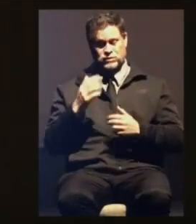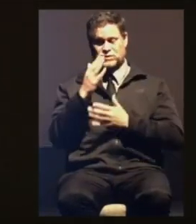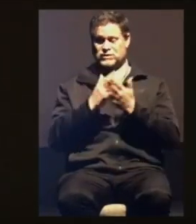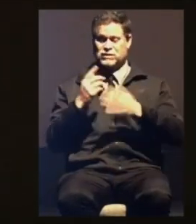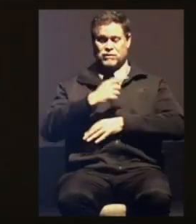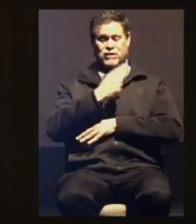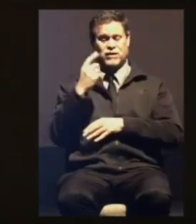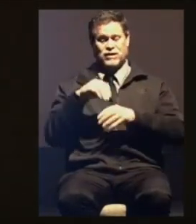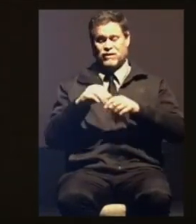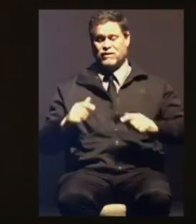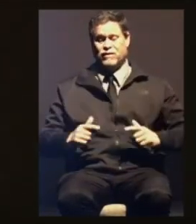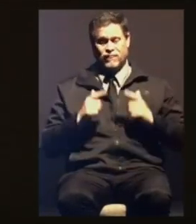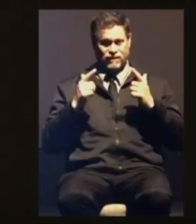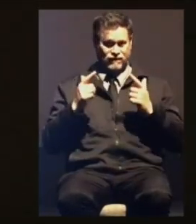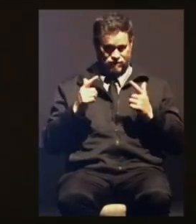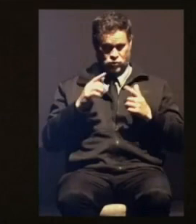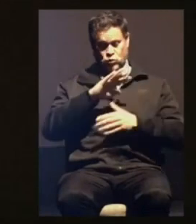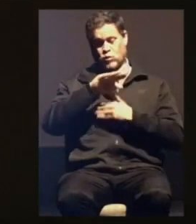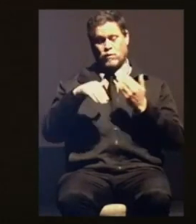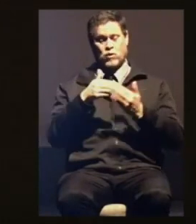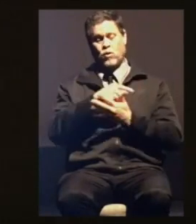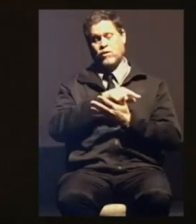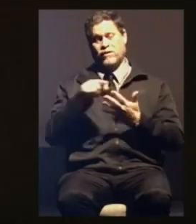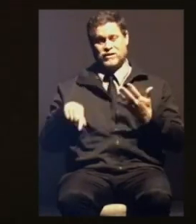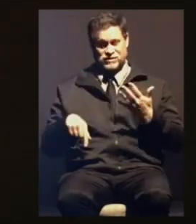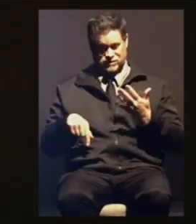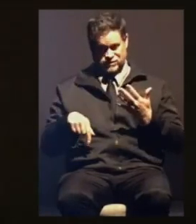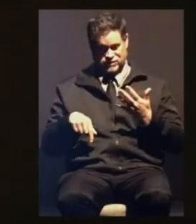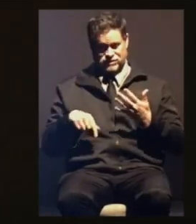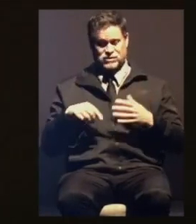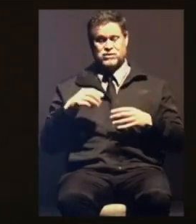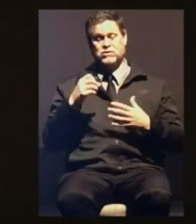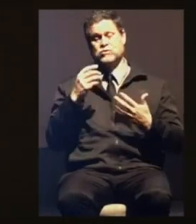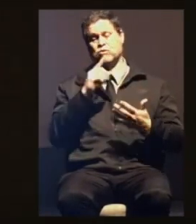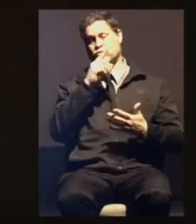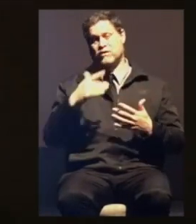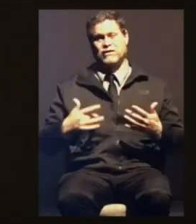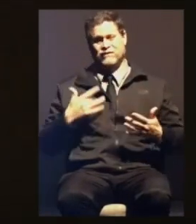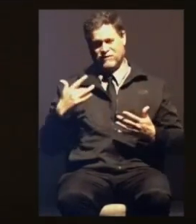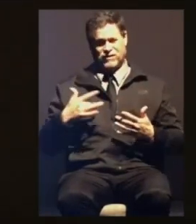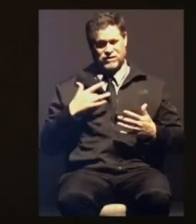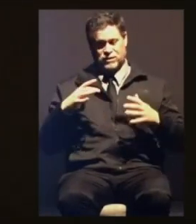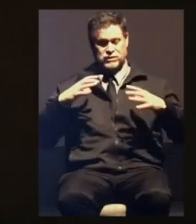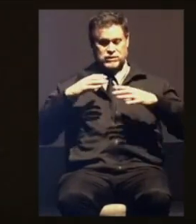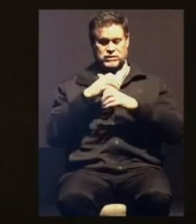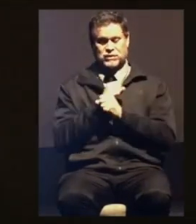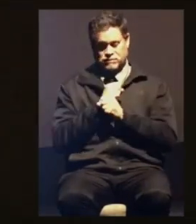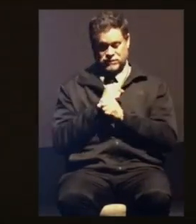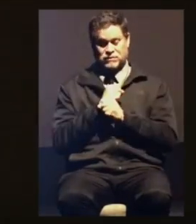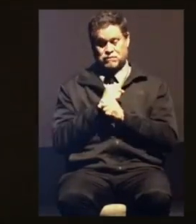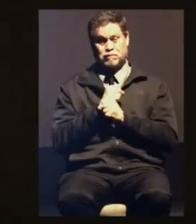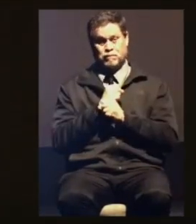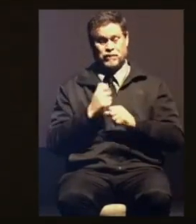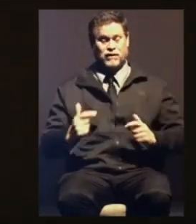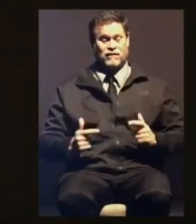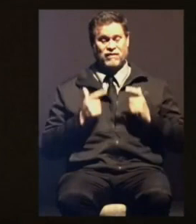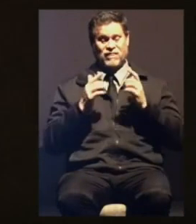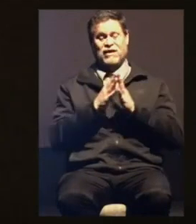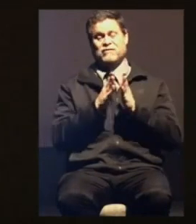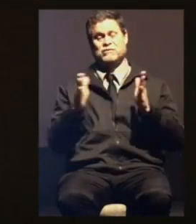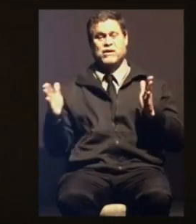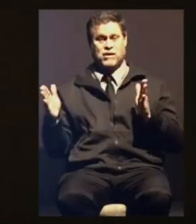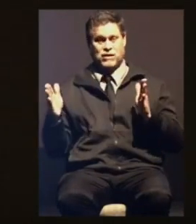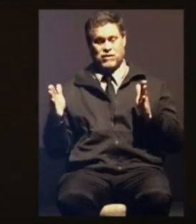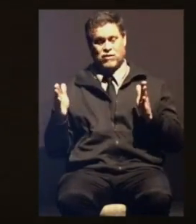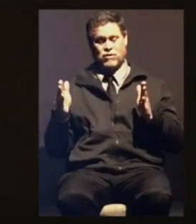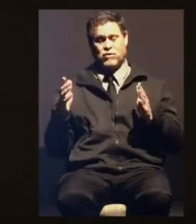in life, you will have been all of these. And so I really feel like that kind of sums up our lifespan part. So what's